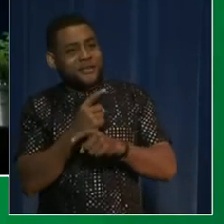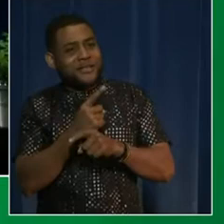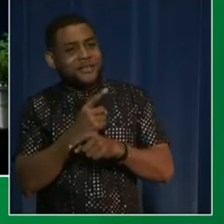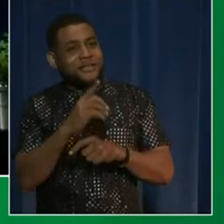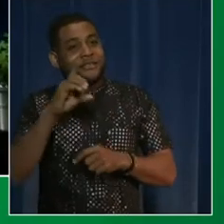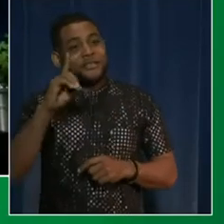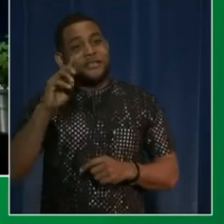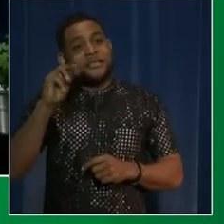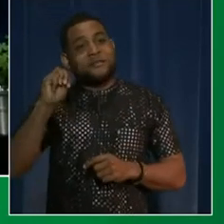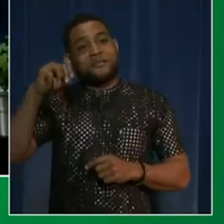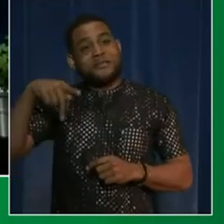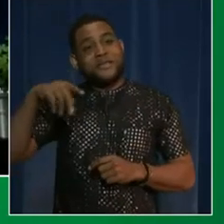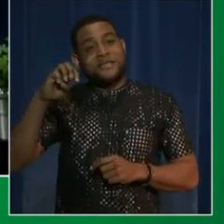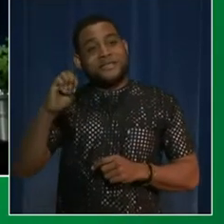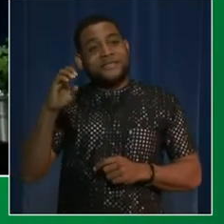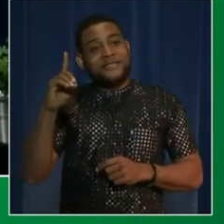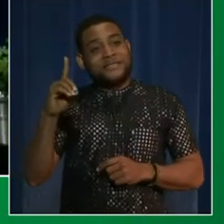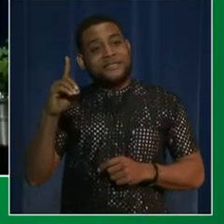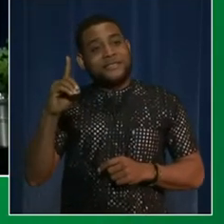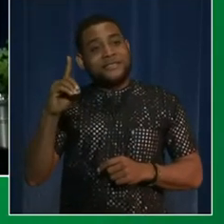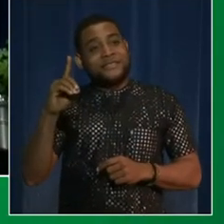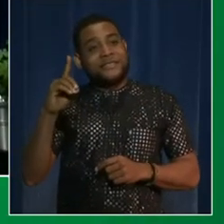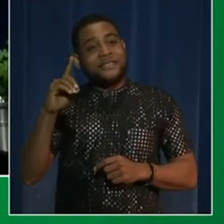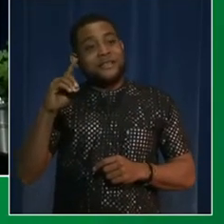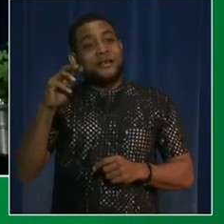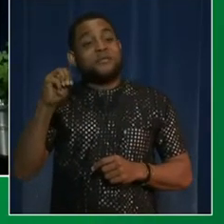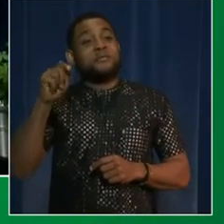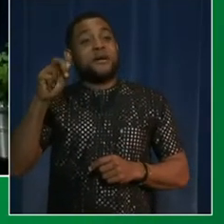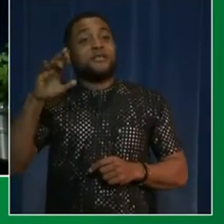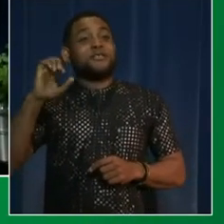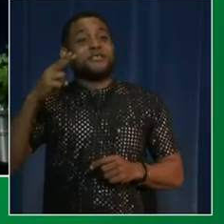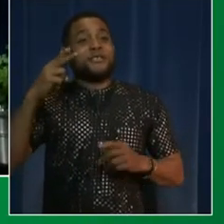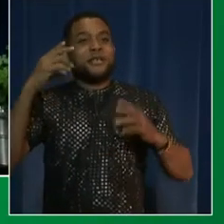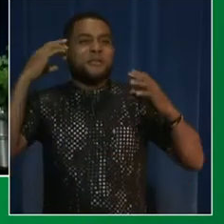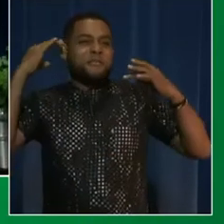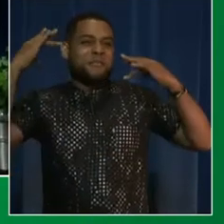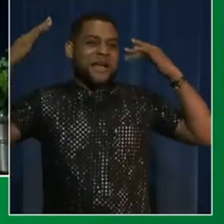any further, who picked Gonzaga to win it all?